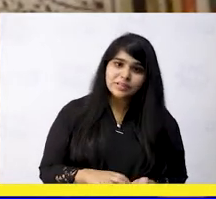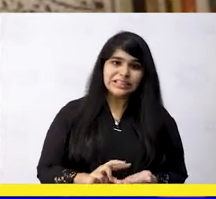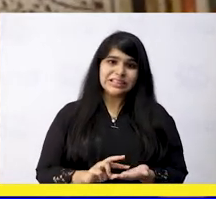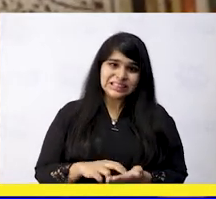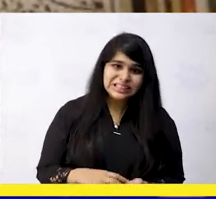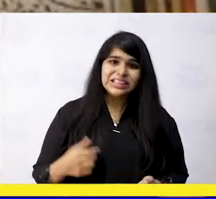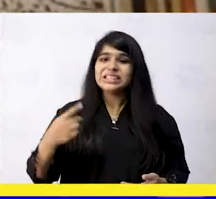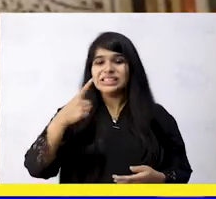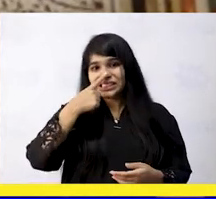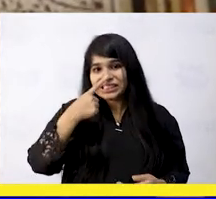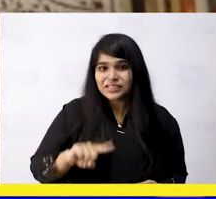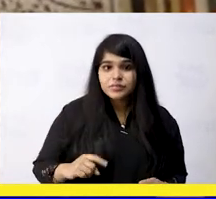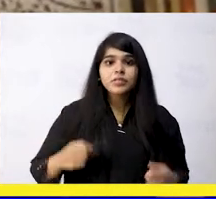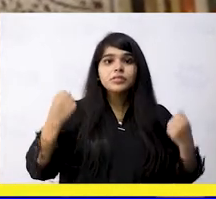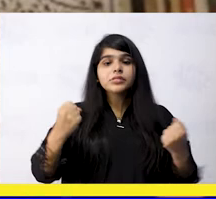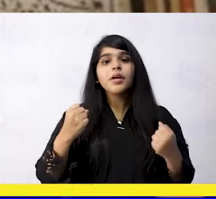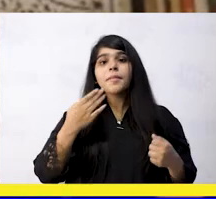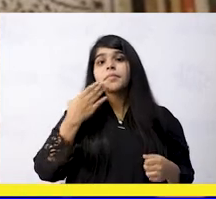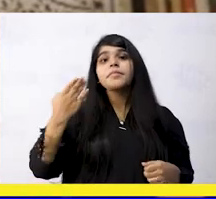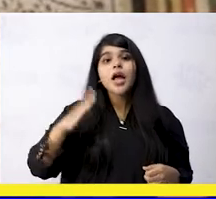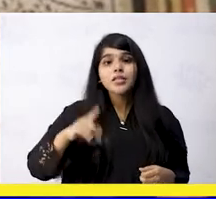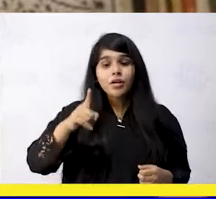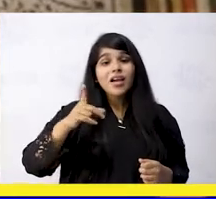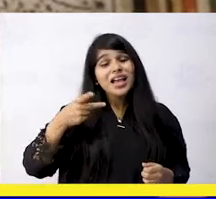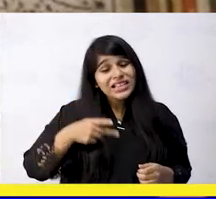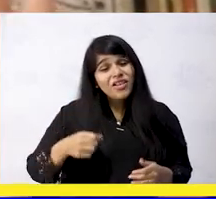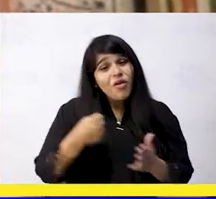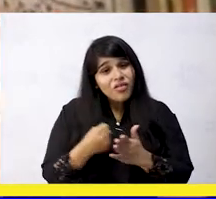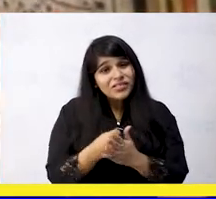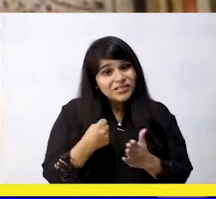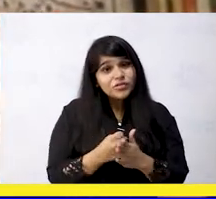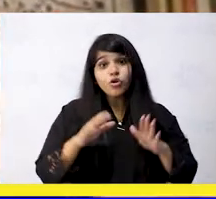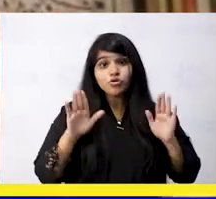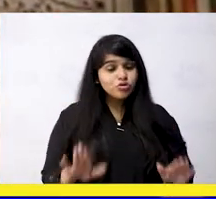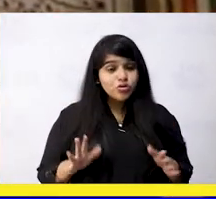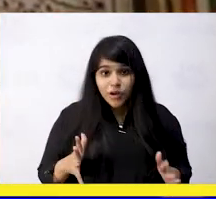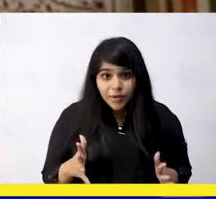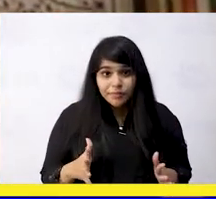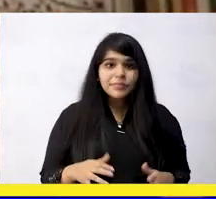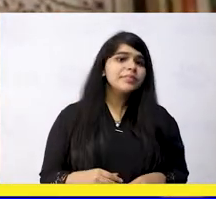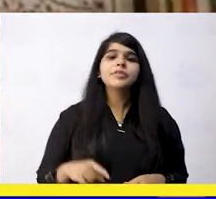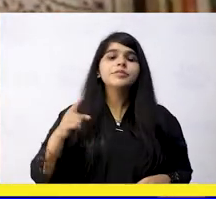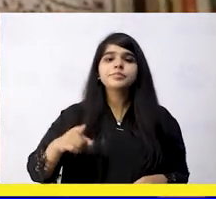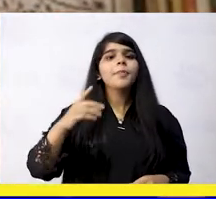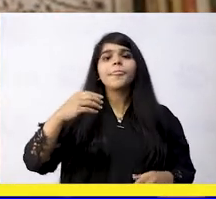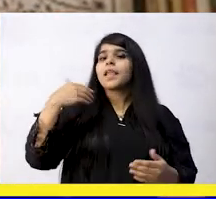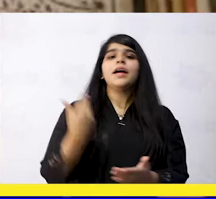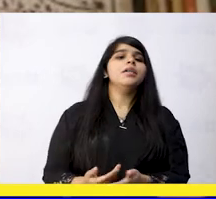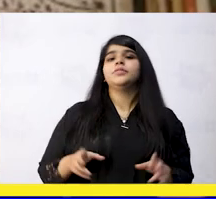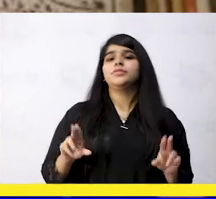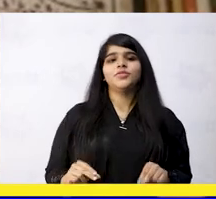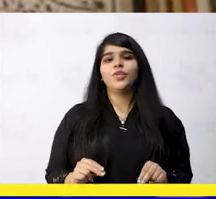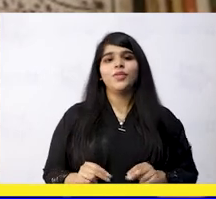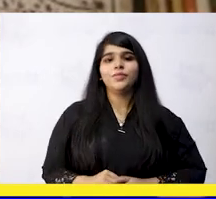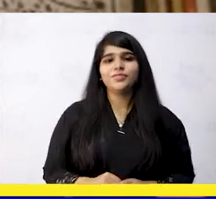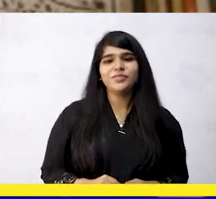perseverance. And perseverance is a very strong thing. It means when you keep going and you don't stop no matter what. You just don't